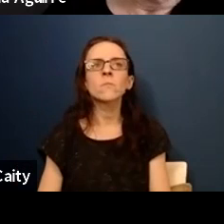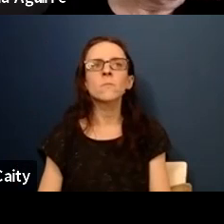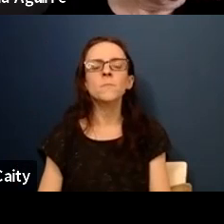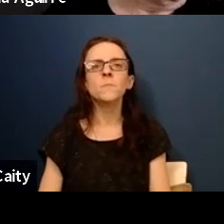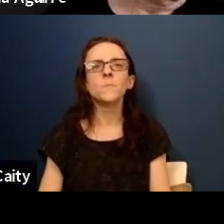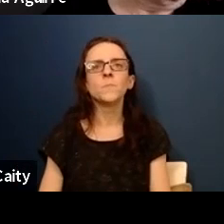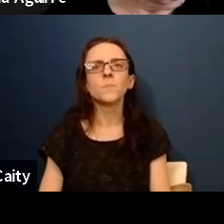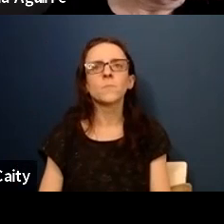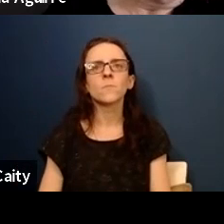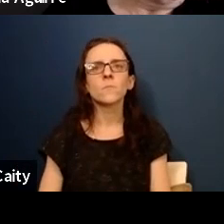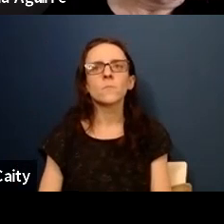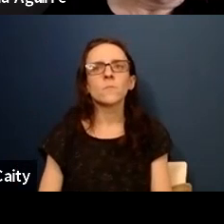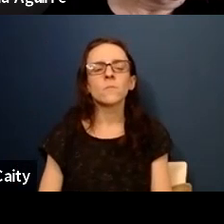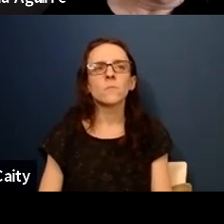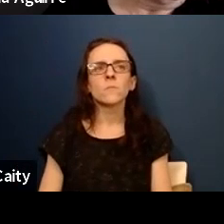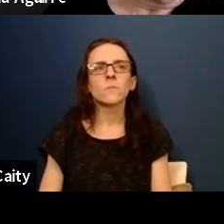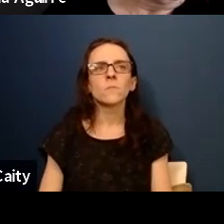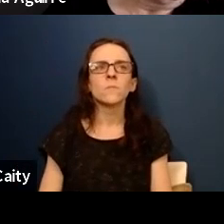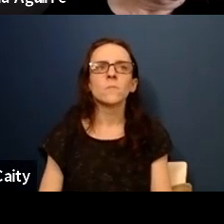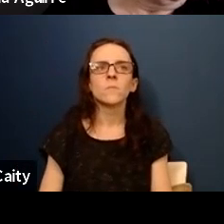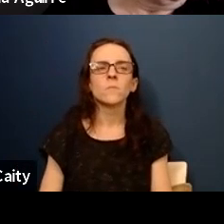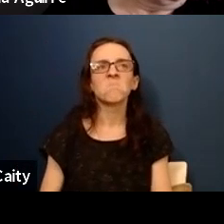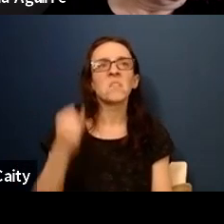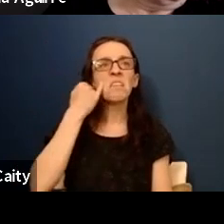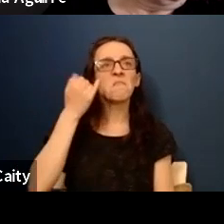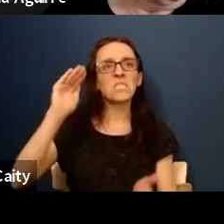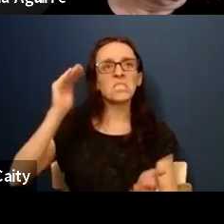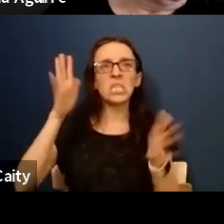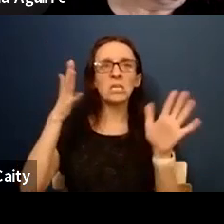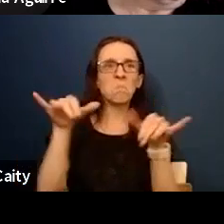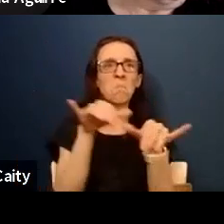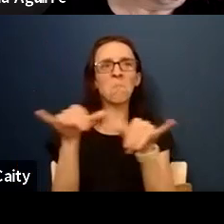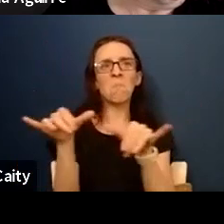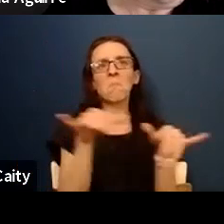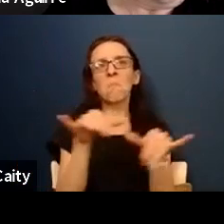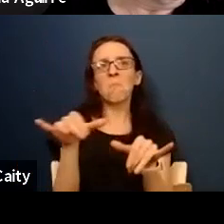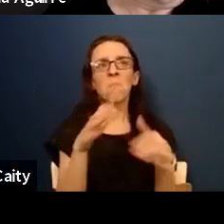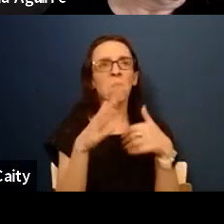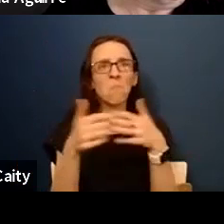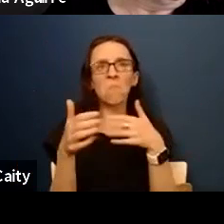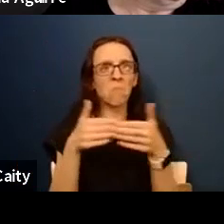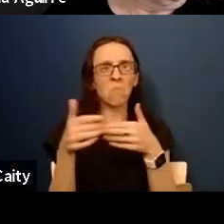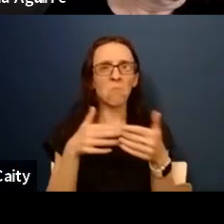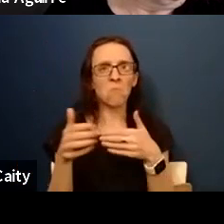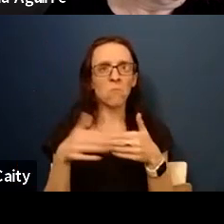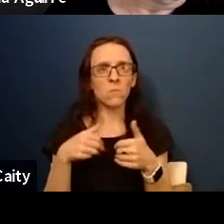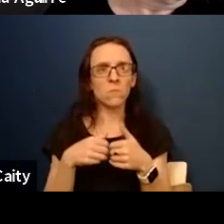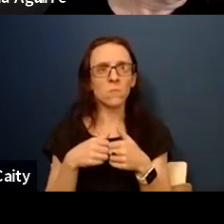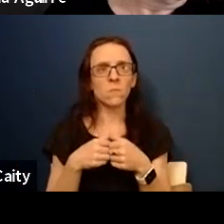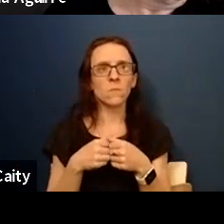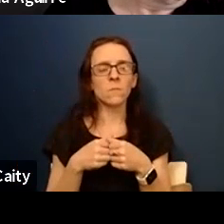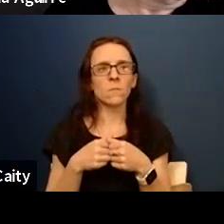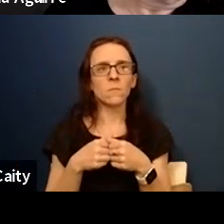If it comes out pretty much even, it's a wash, then